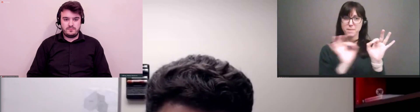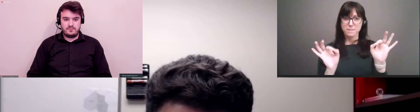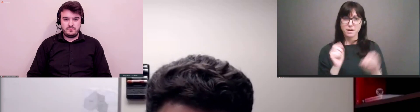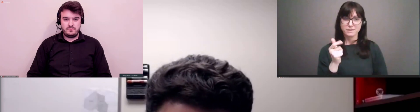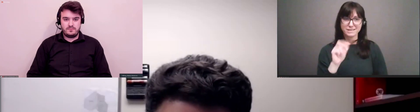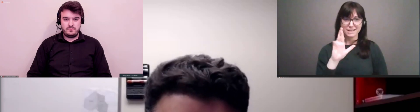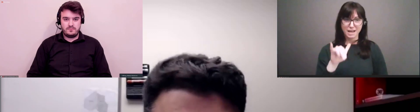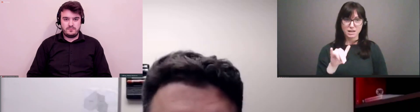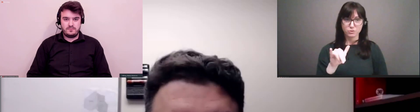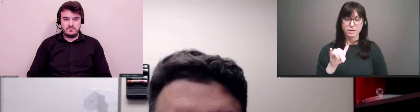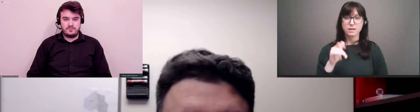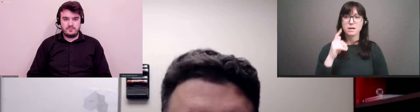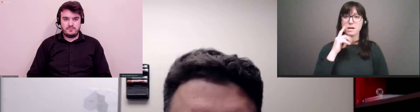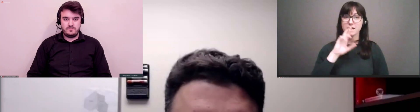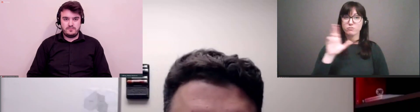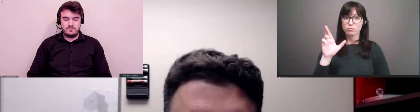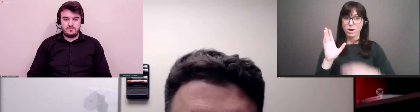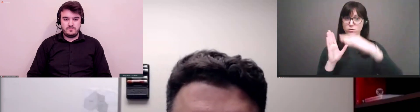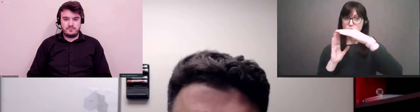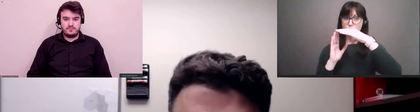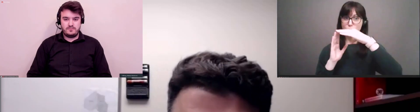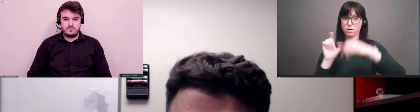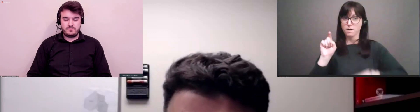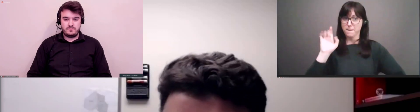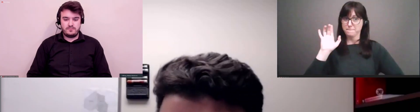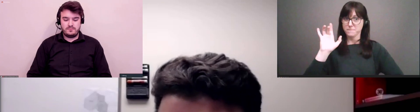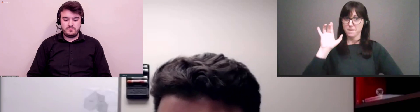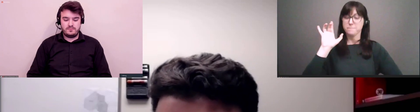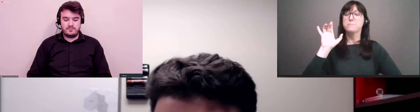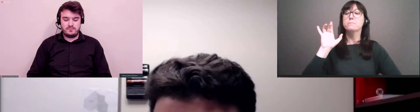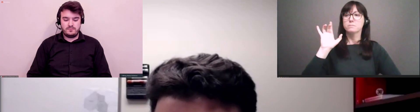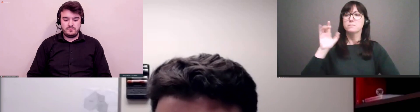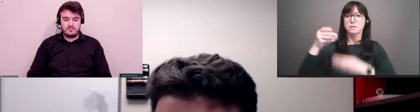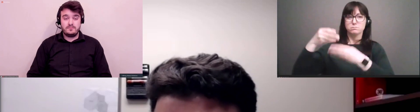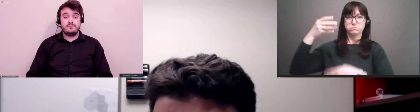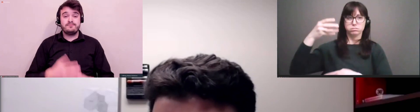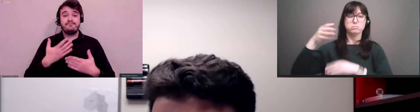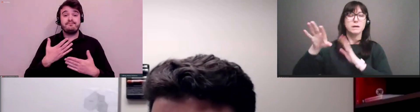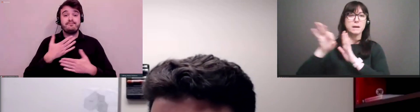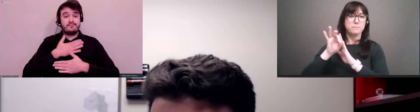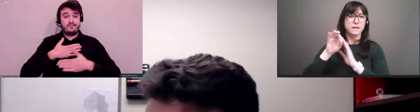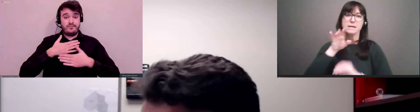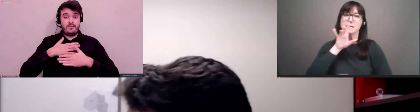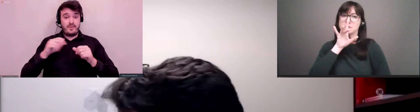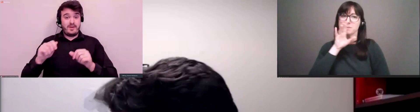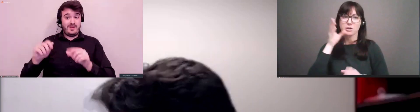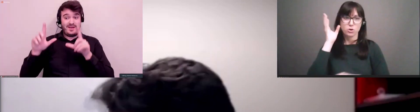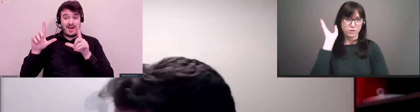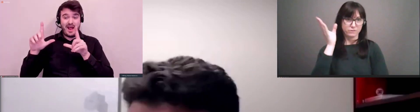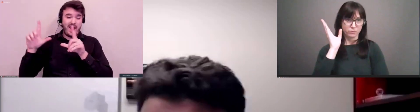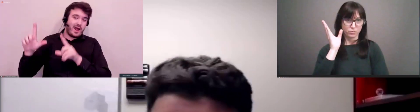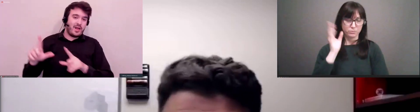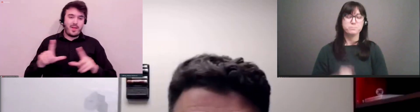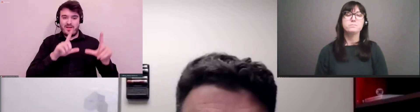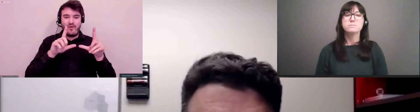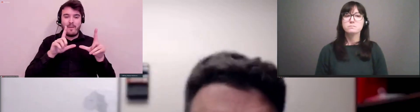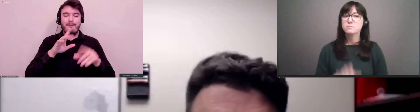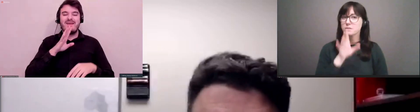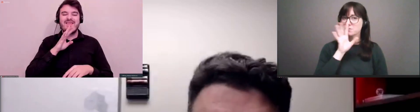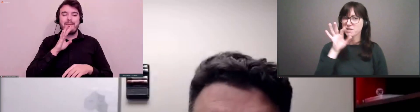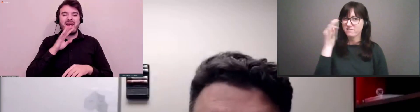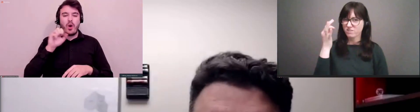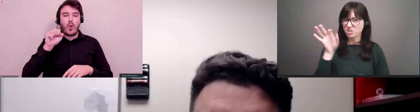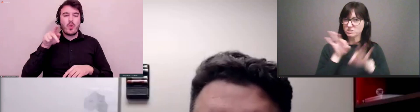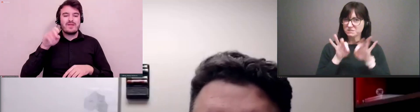located in the top right corner of the Zoom video screen. Veuillez changer votre écran en mode speaker en anglais pour pouvoir